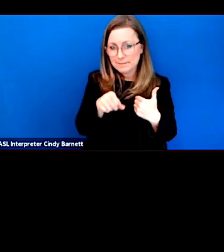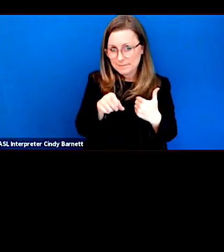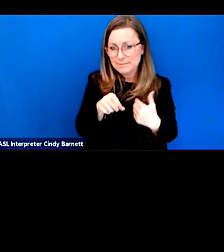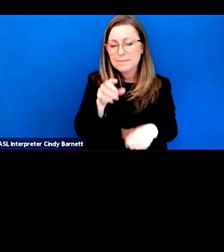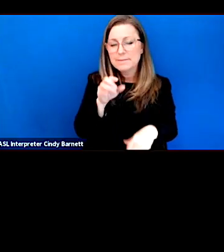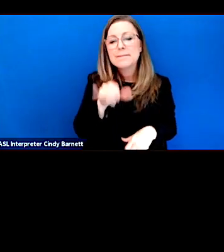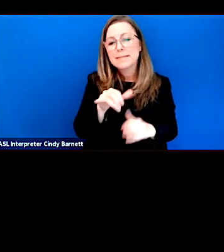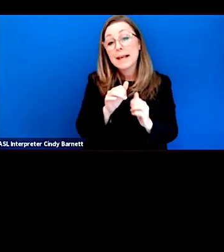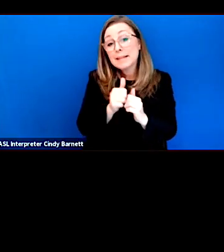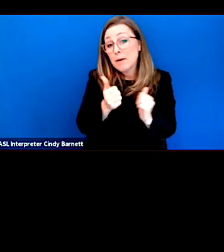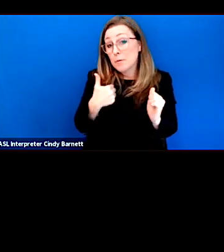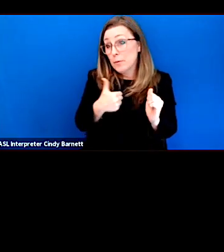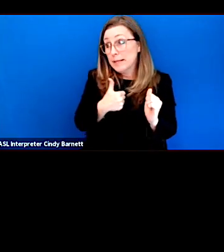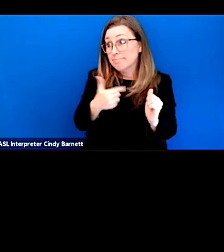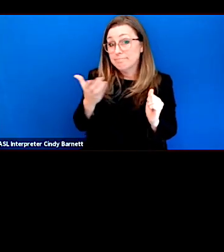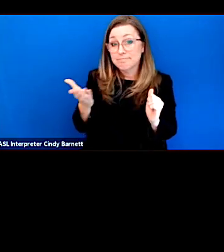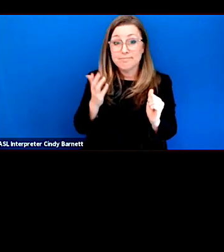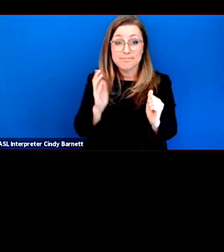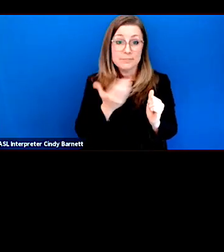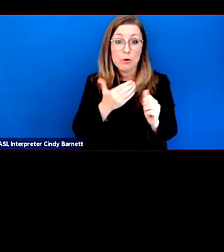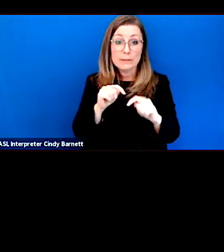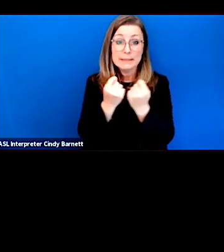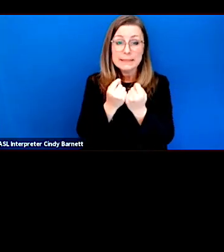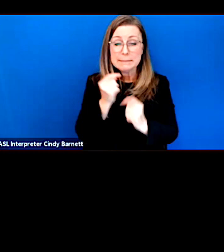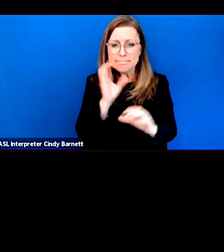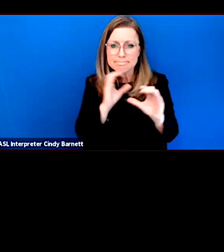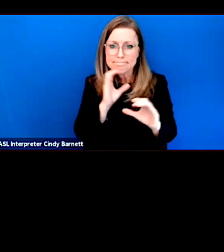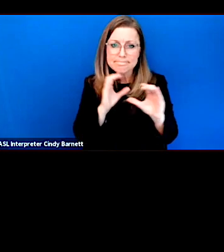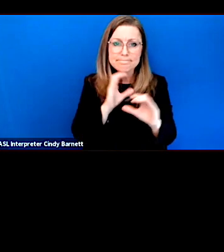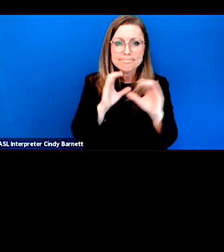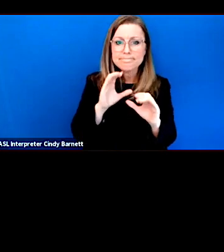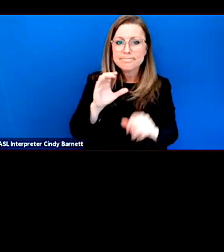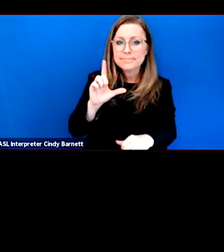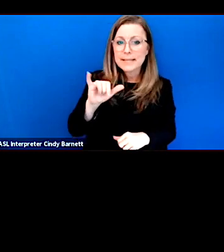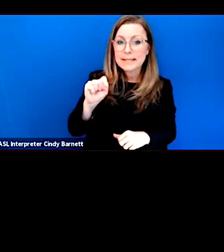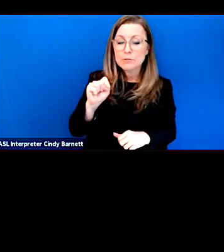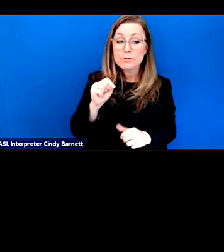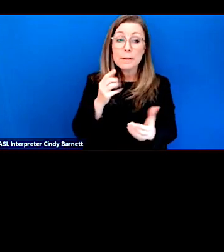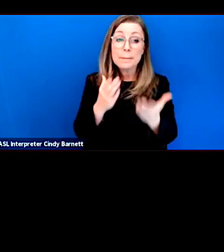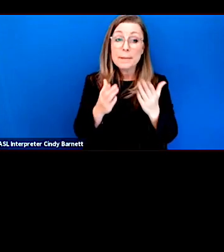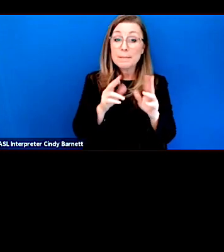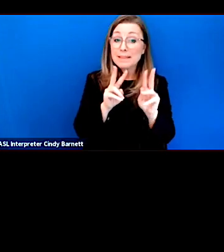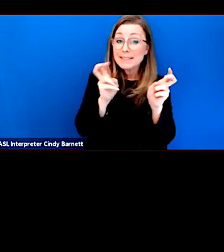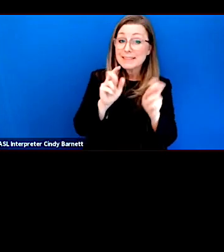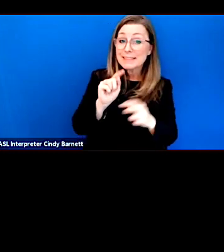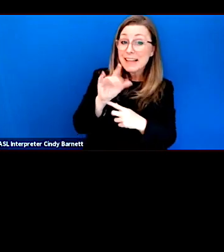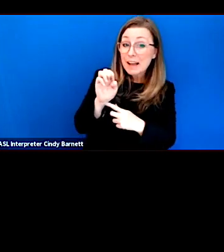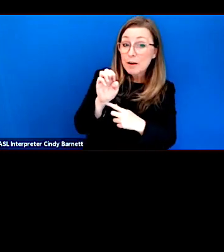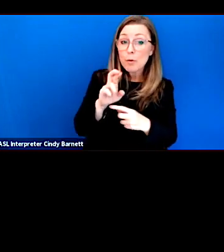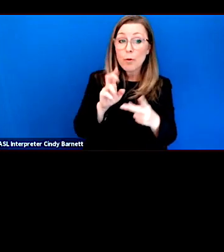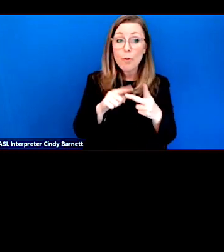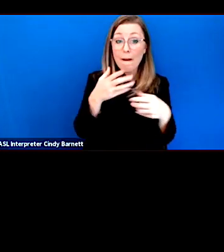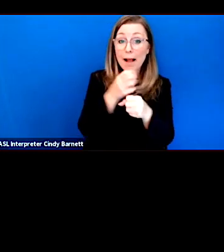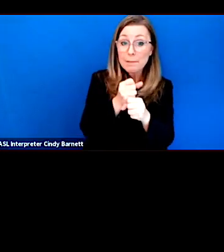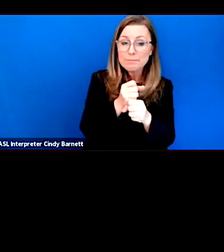literature, even if the titles or the abstracts don't specifically speak to the disaggregation. That's how you get into